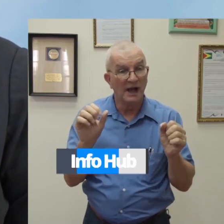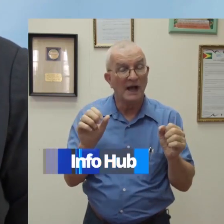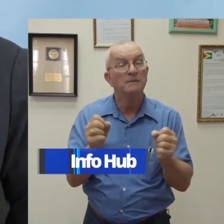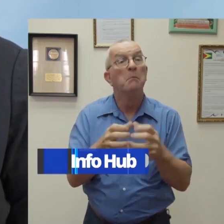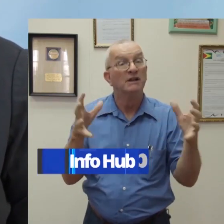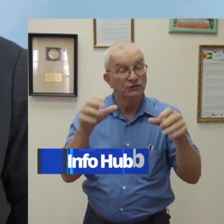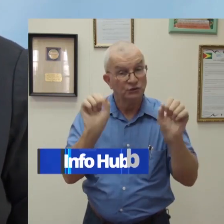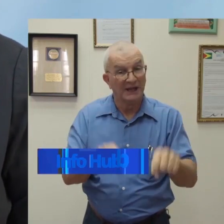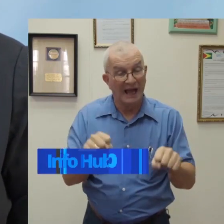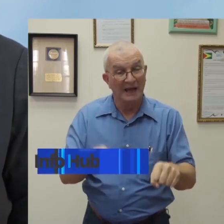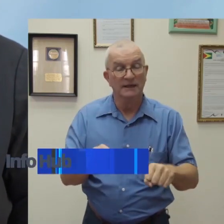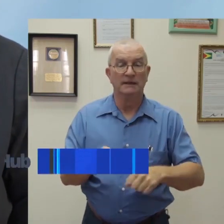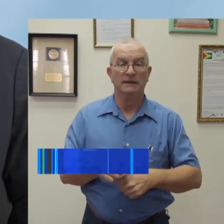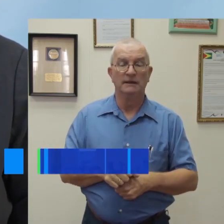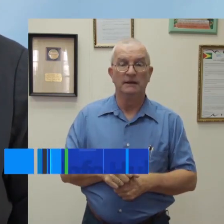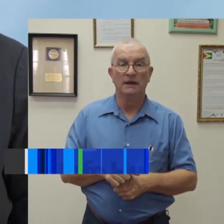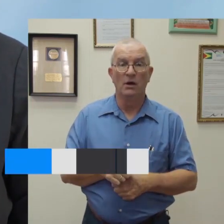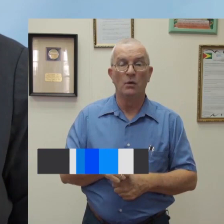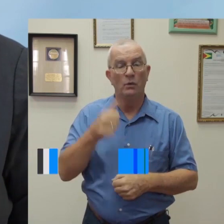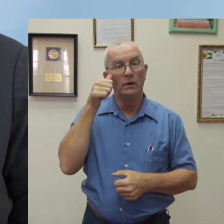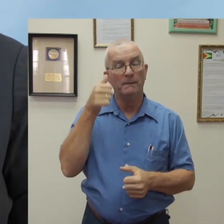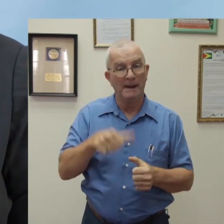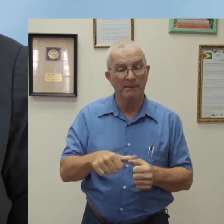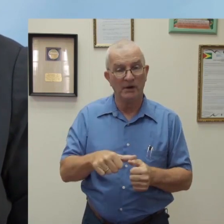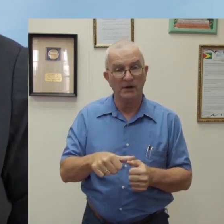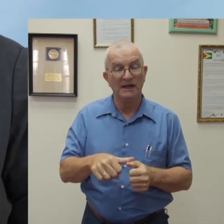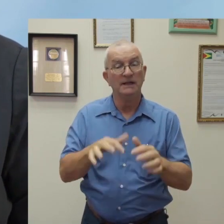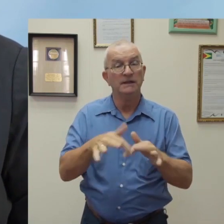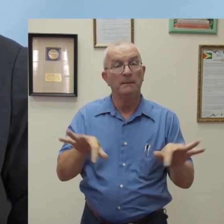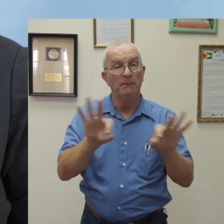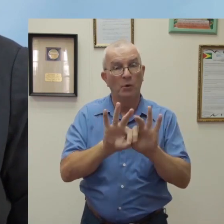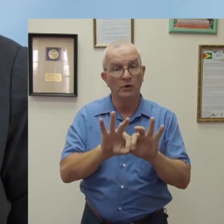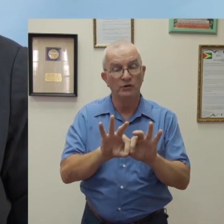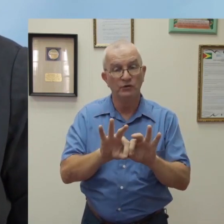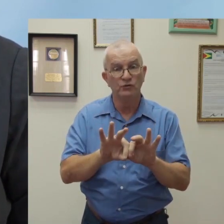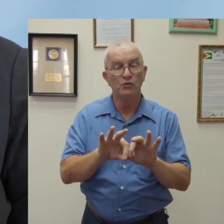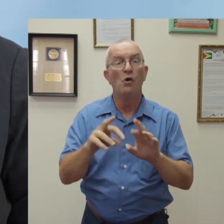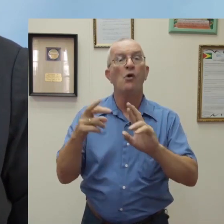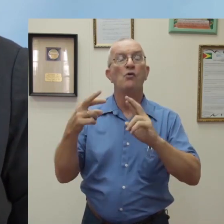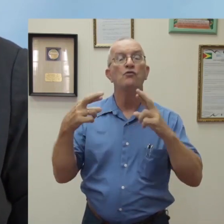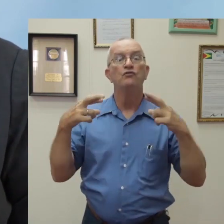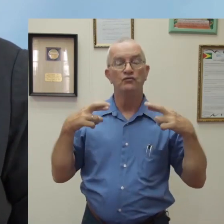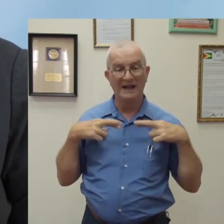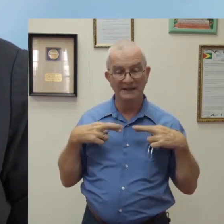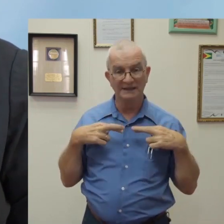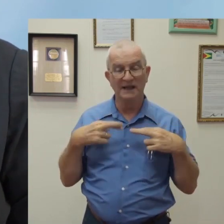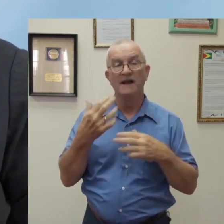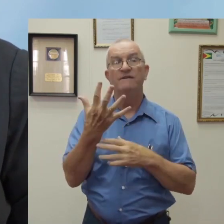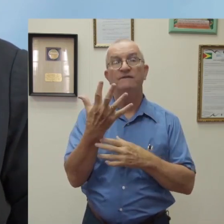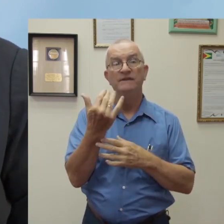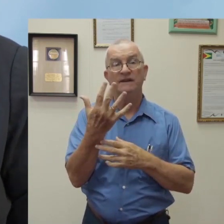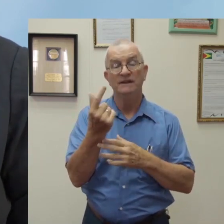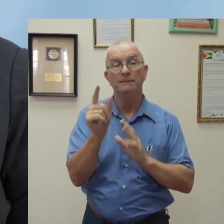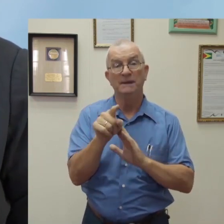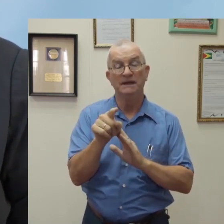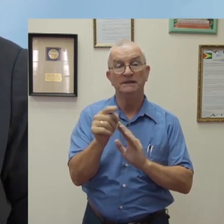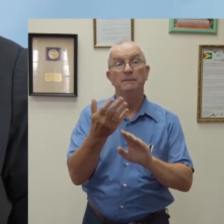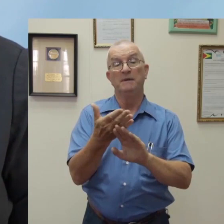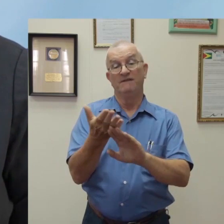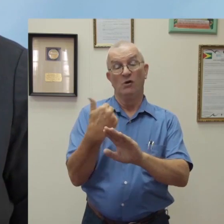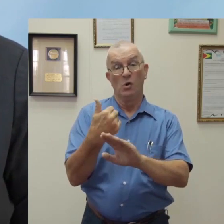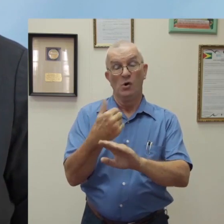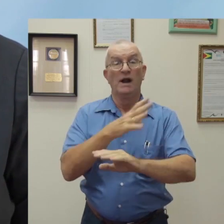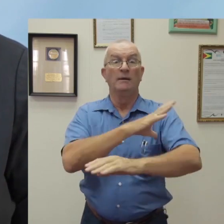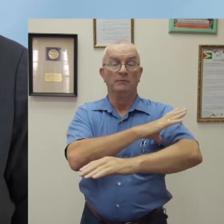and is possible. Remember, it's important to rest for at least 15 minutes